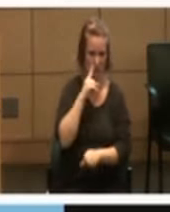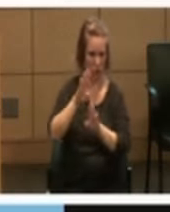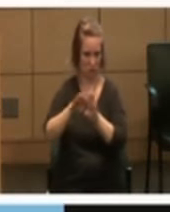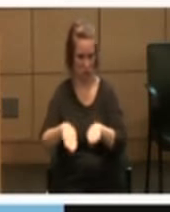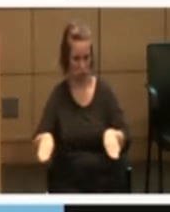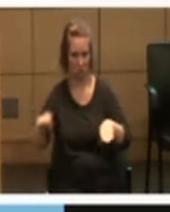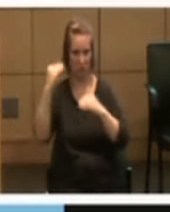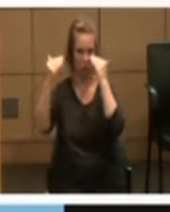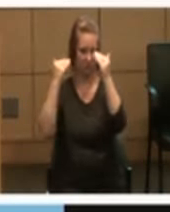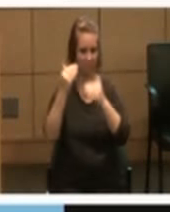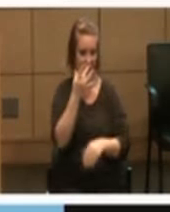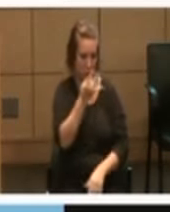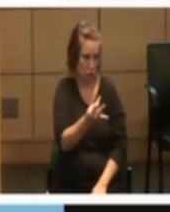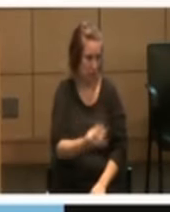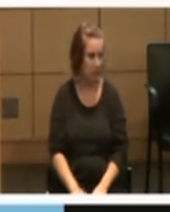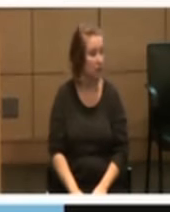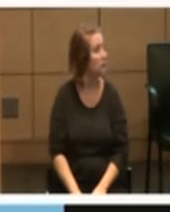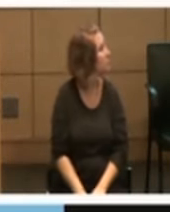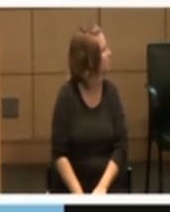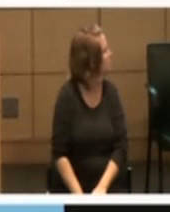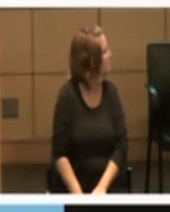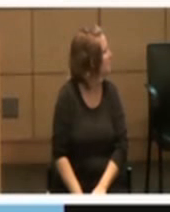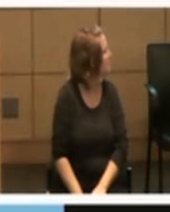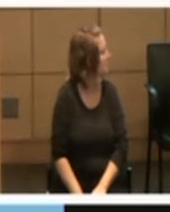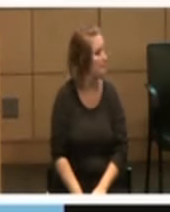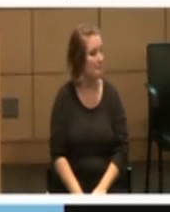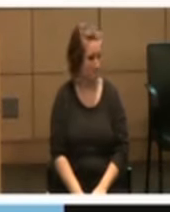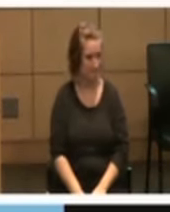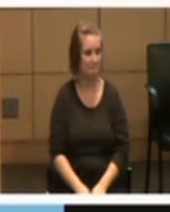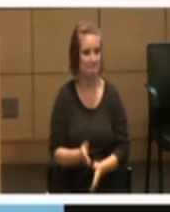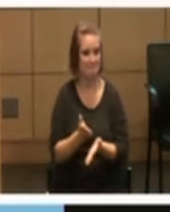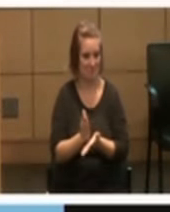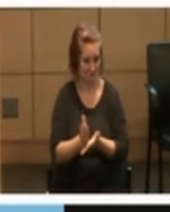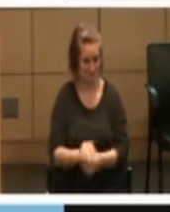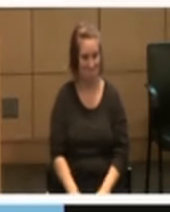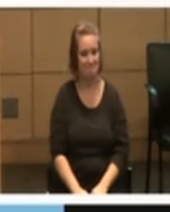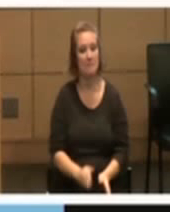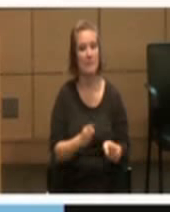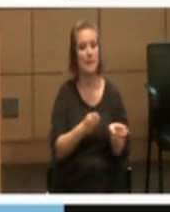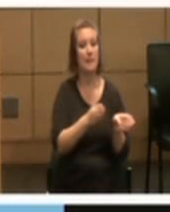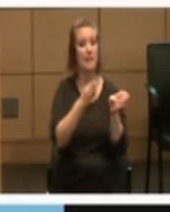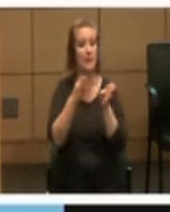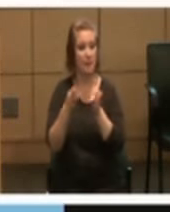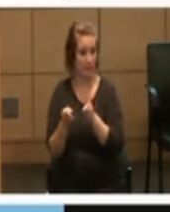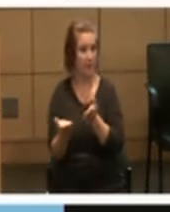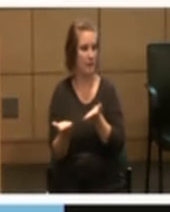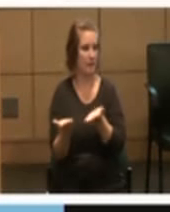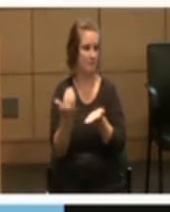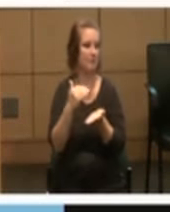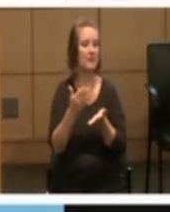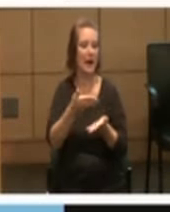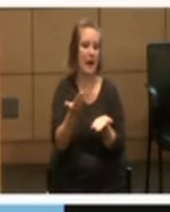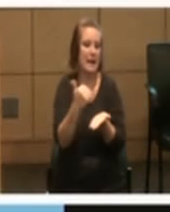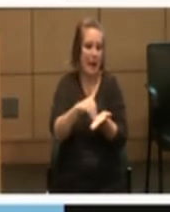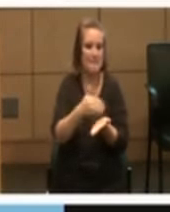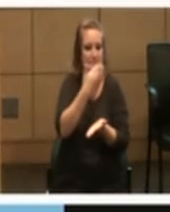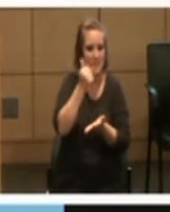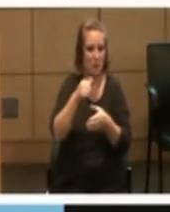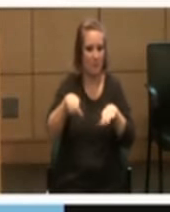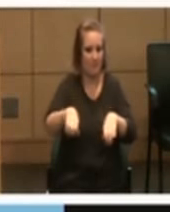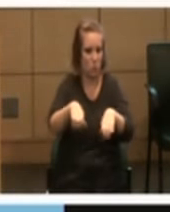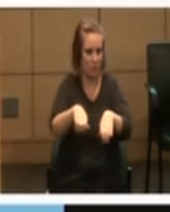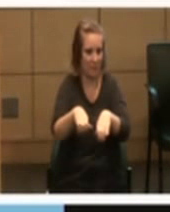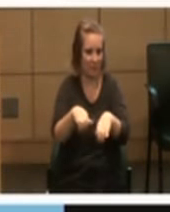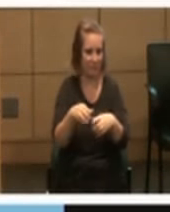which is interesting in and of itself. But yes, all right, so then we, again, better performance is indicated by